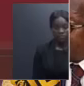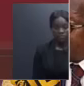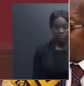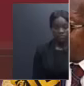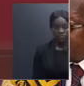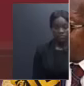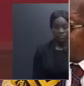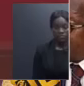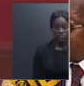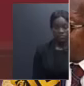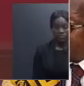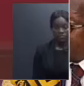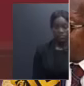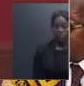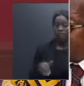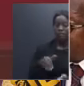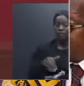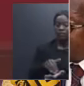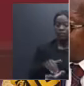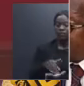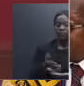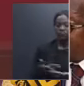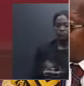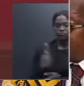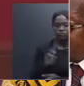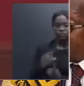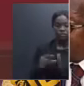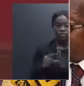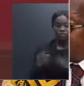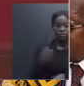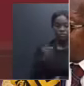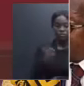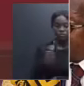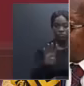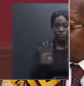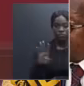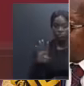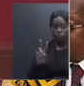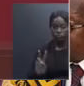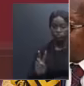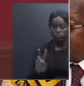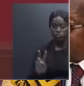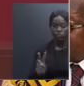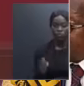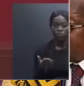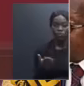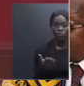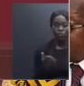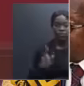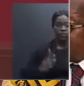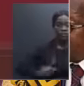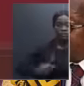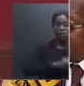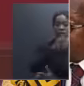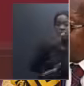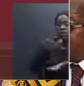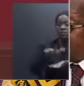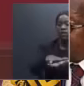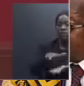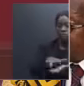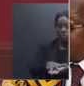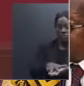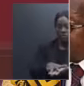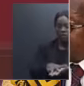accordance with Article 1442 seeking the approval of Parliament for